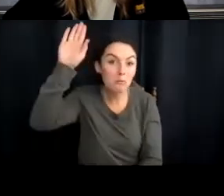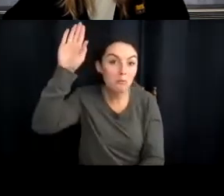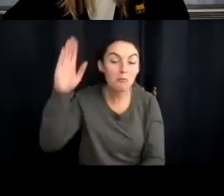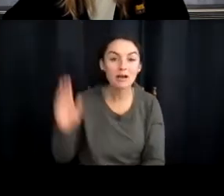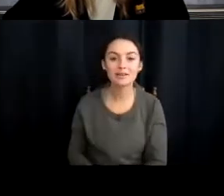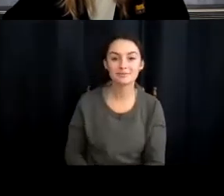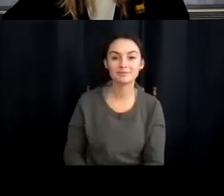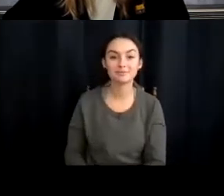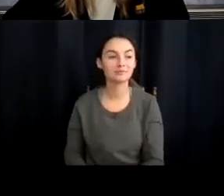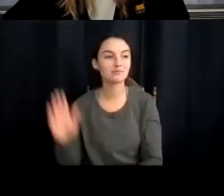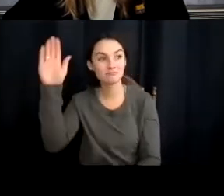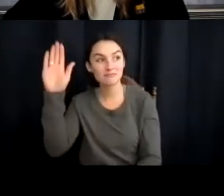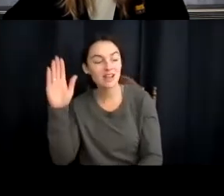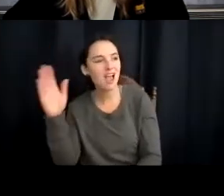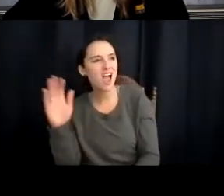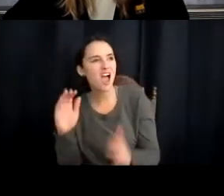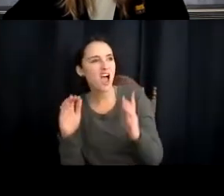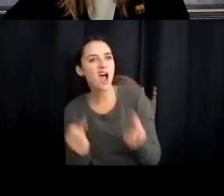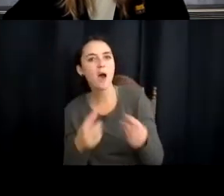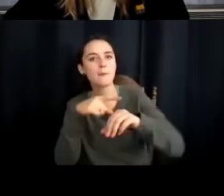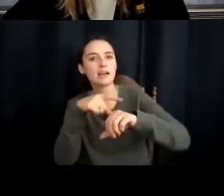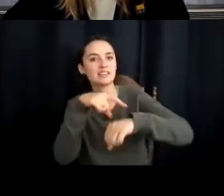How long did it take to build that?